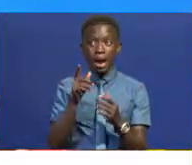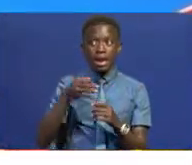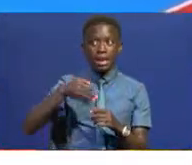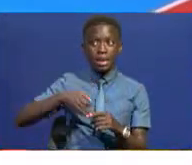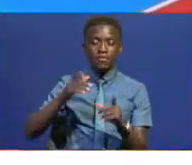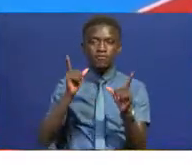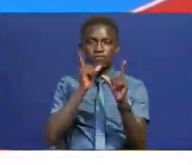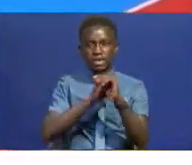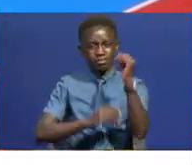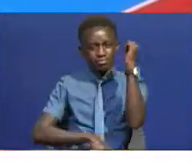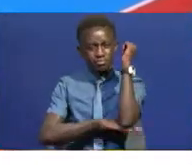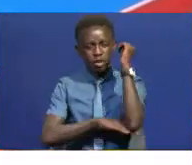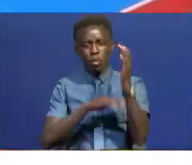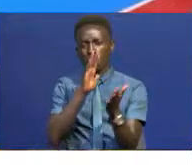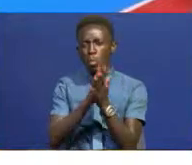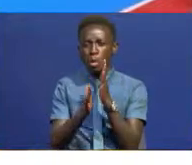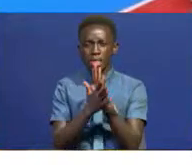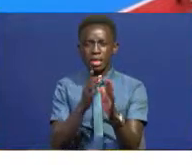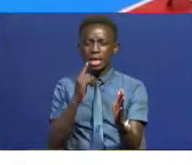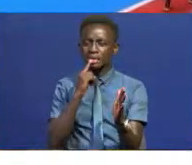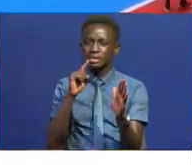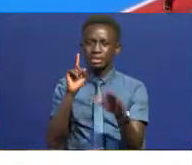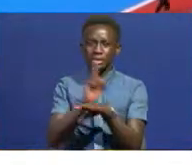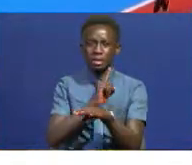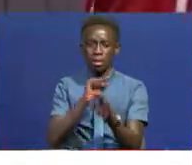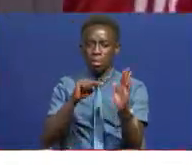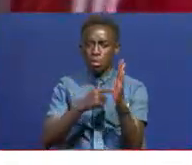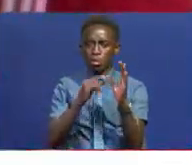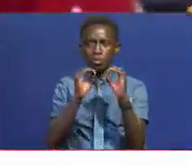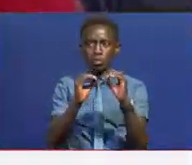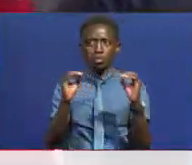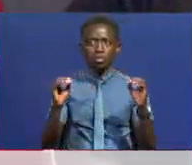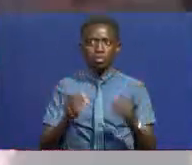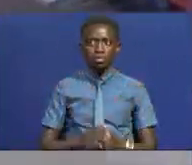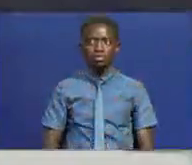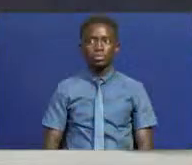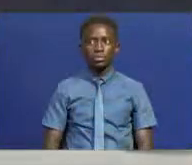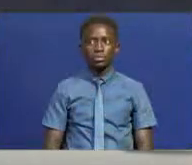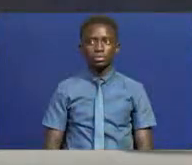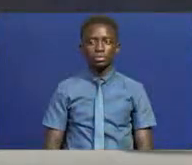point. For Prime Edition, I'm Sela Onyango.